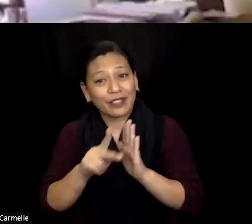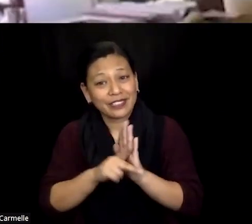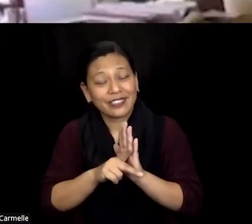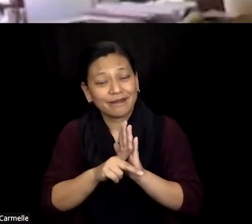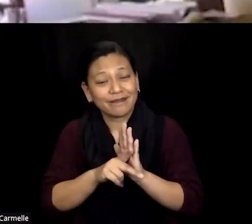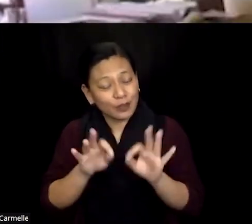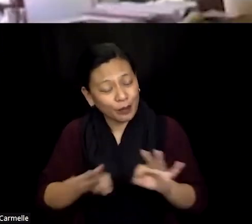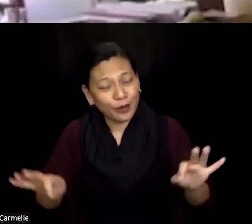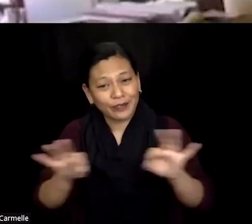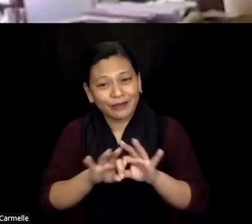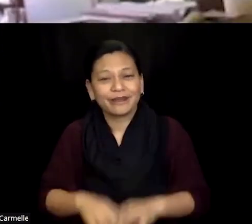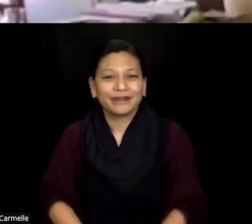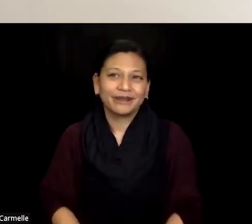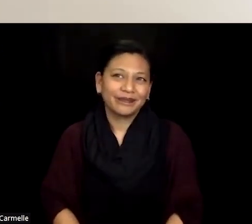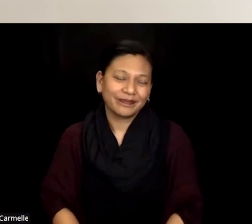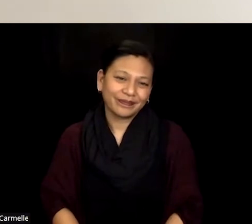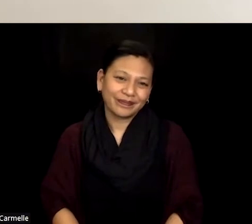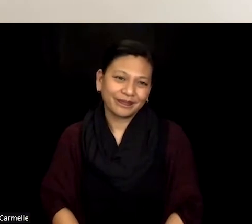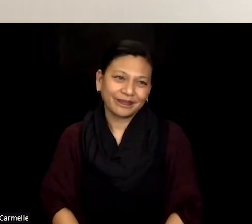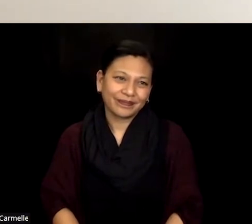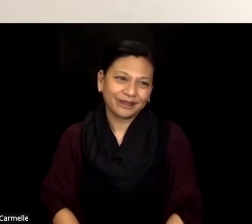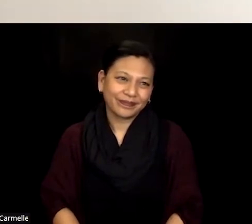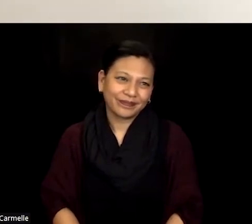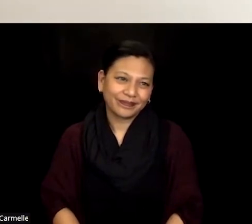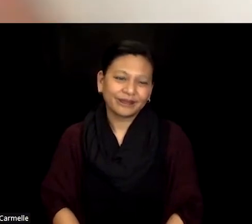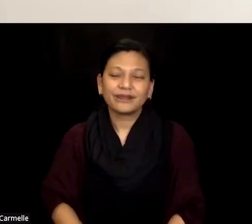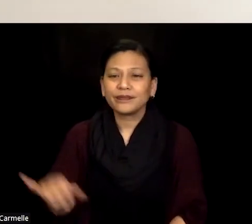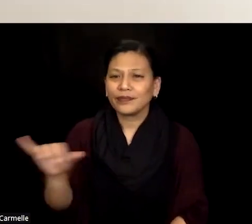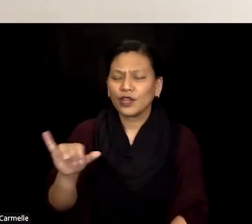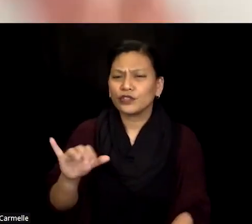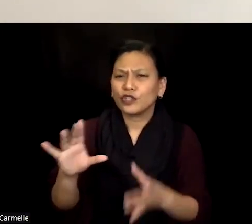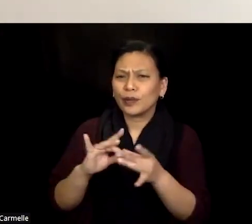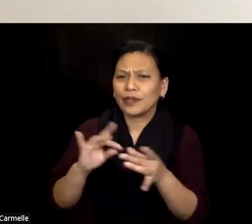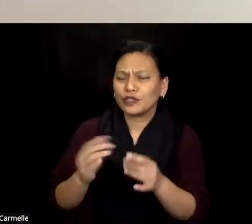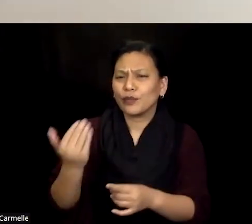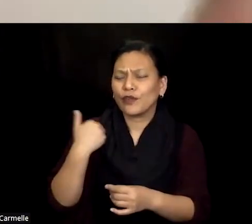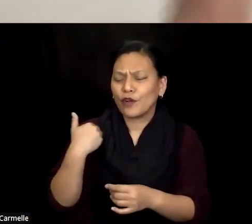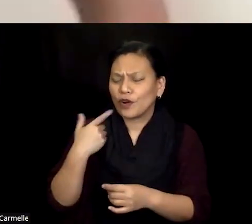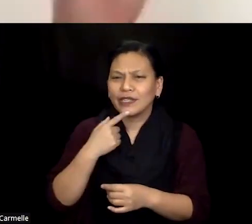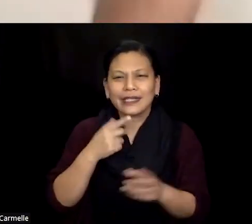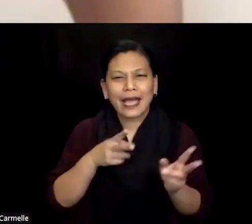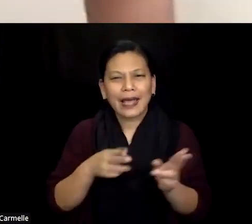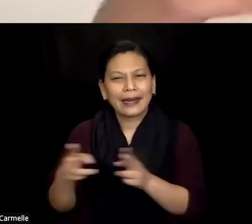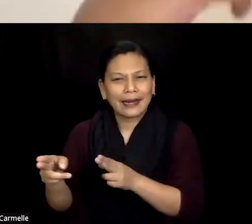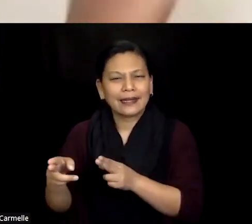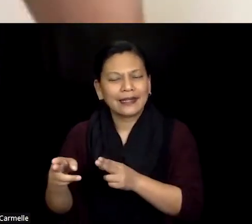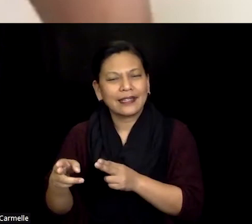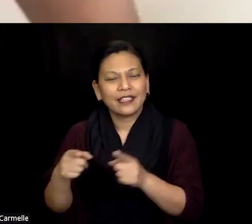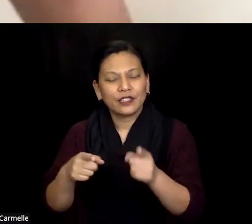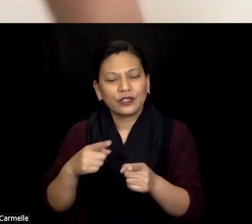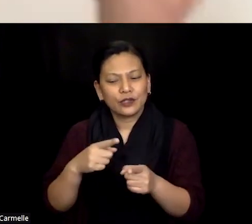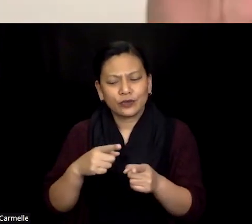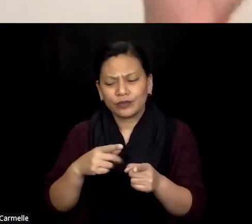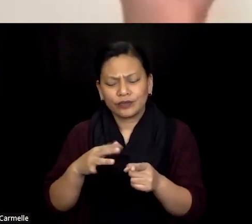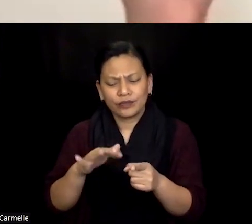It's very important. Yeah. And you mentioned before, this is one of the other questions we were talking about, is editing. Like, you know, you kind